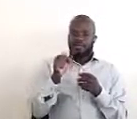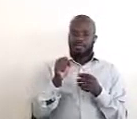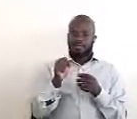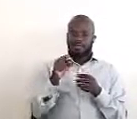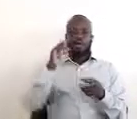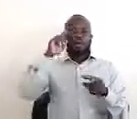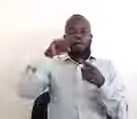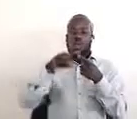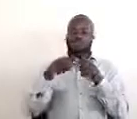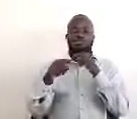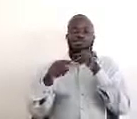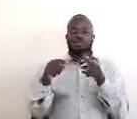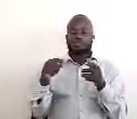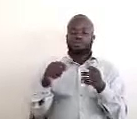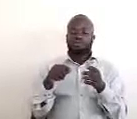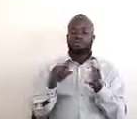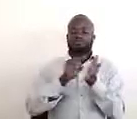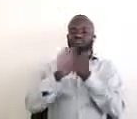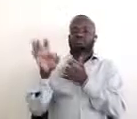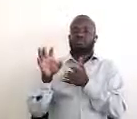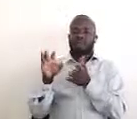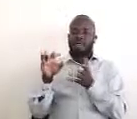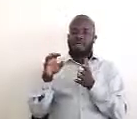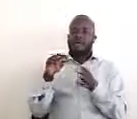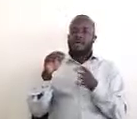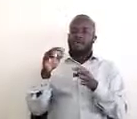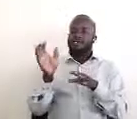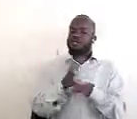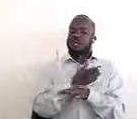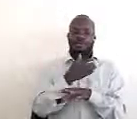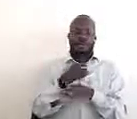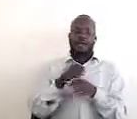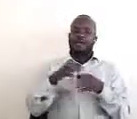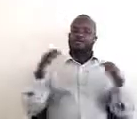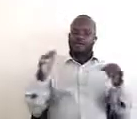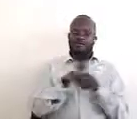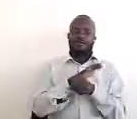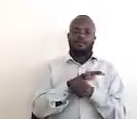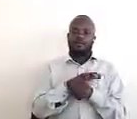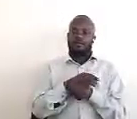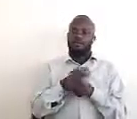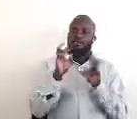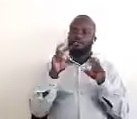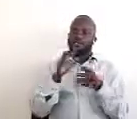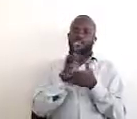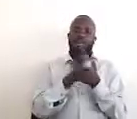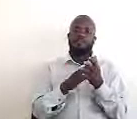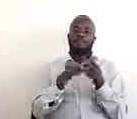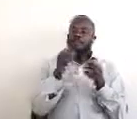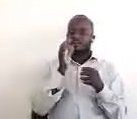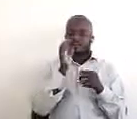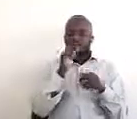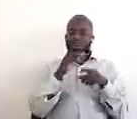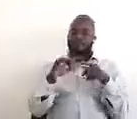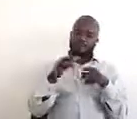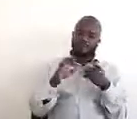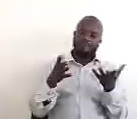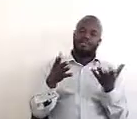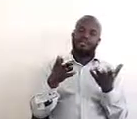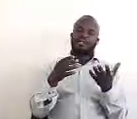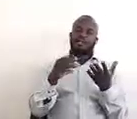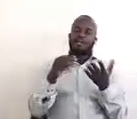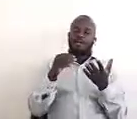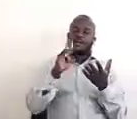need fat. The goal is not to eliminate fat entirely. You'll see in this little plate here, lots of fruits